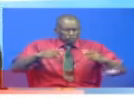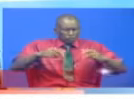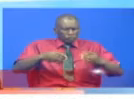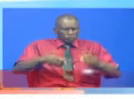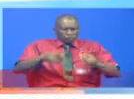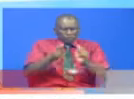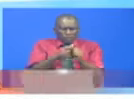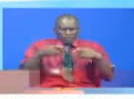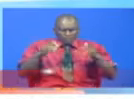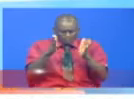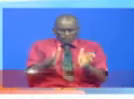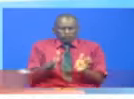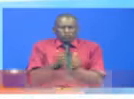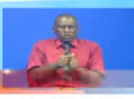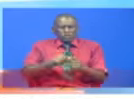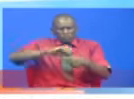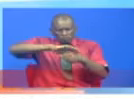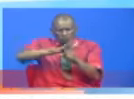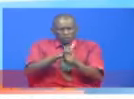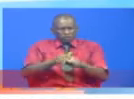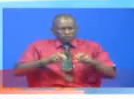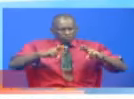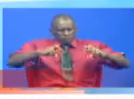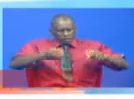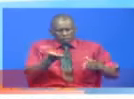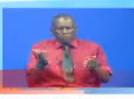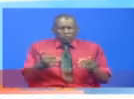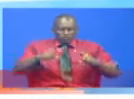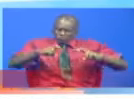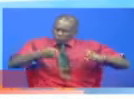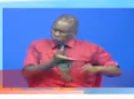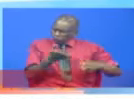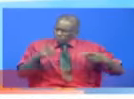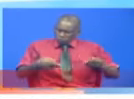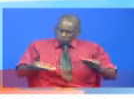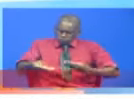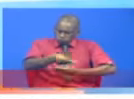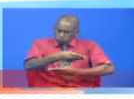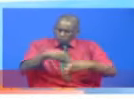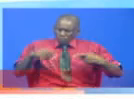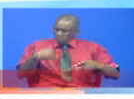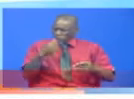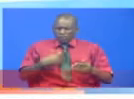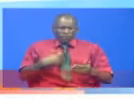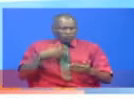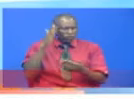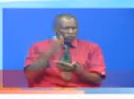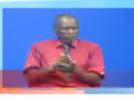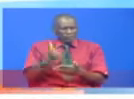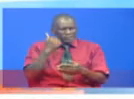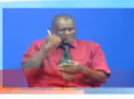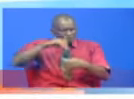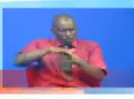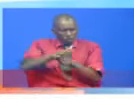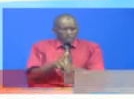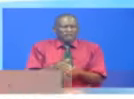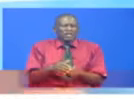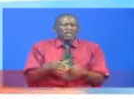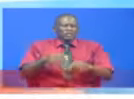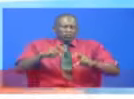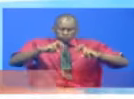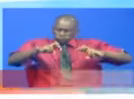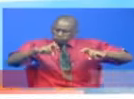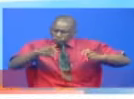raised the issue that contact tracing may not have been as effective as it ought to have been in